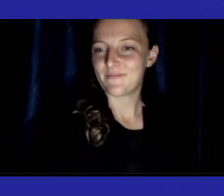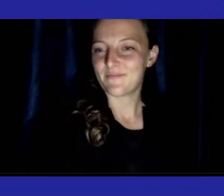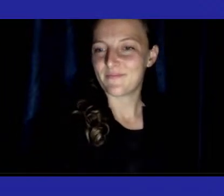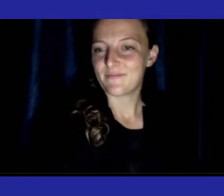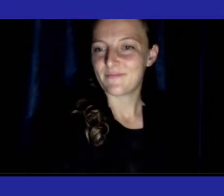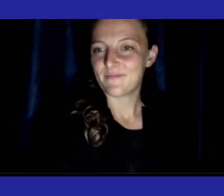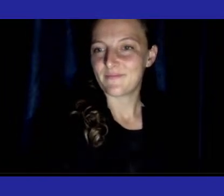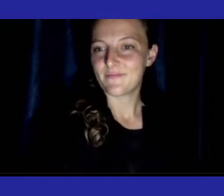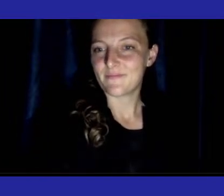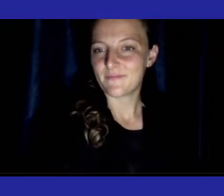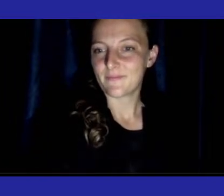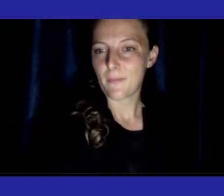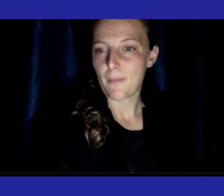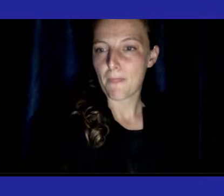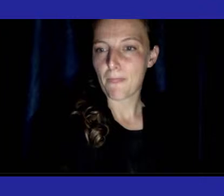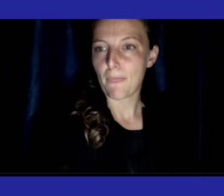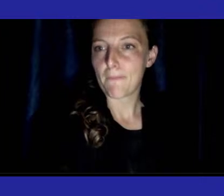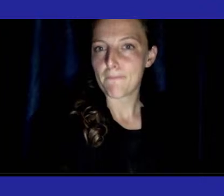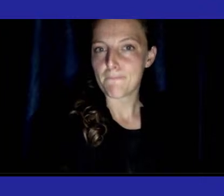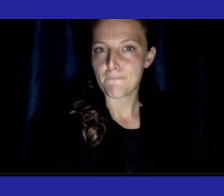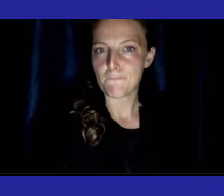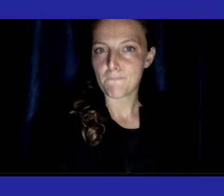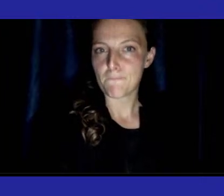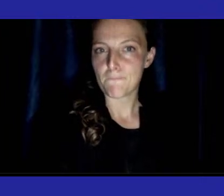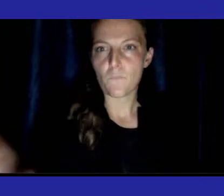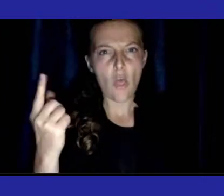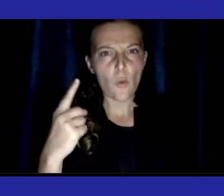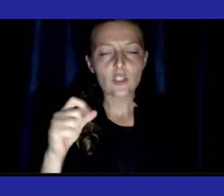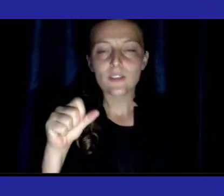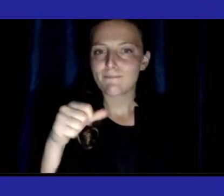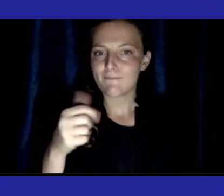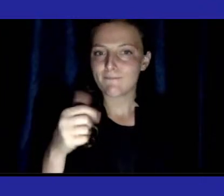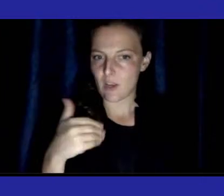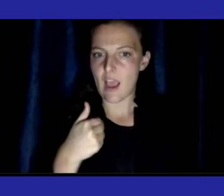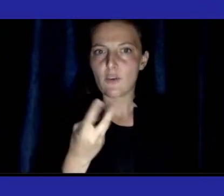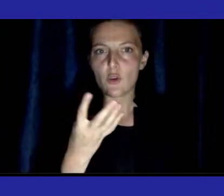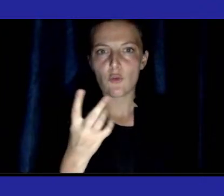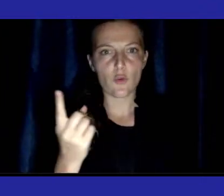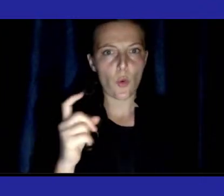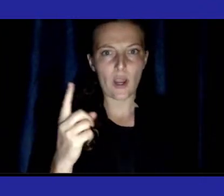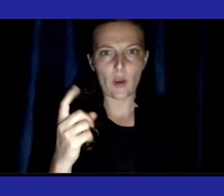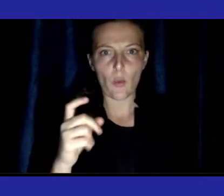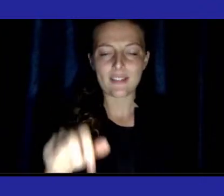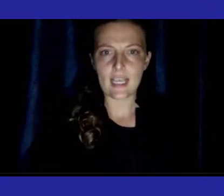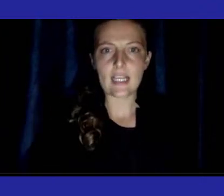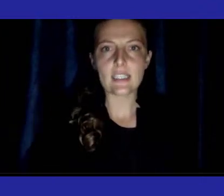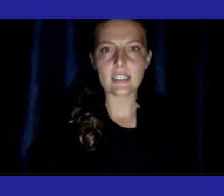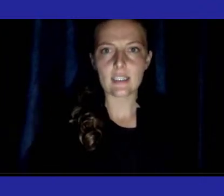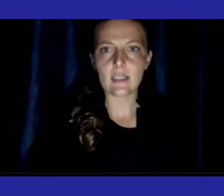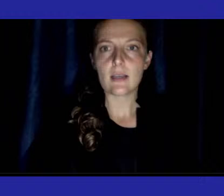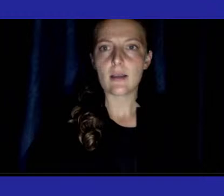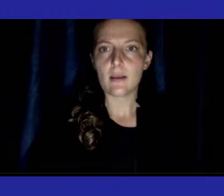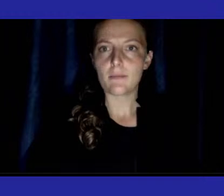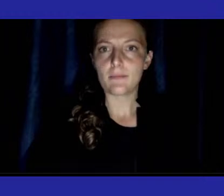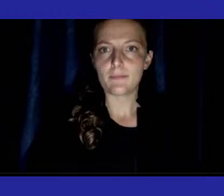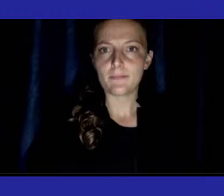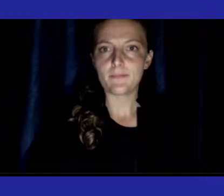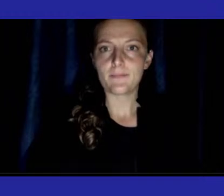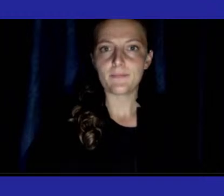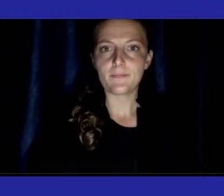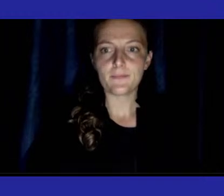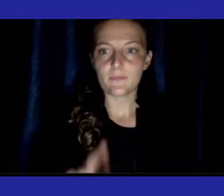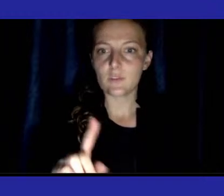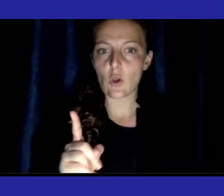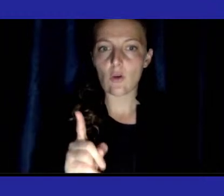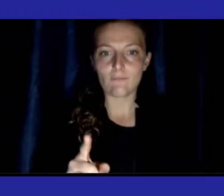I have a couple quick ones, but first, very happy to see all the positive trends, terrific work. I think challenge now is, do we have the